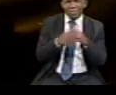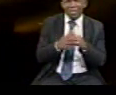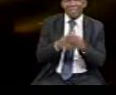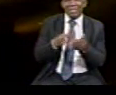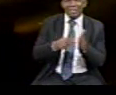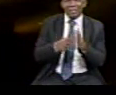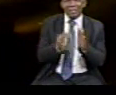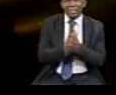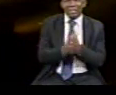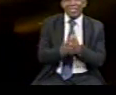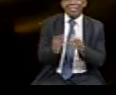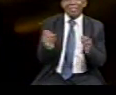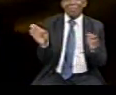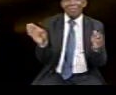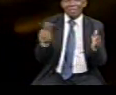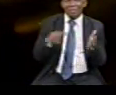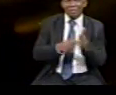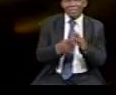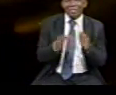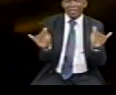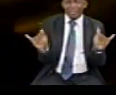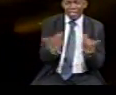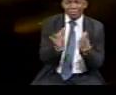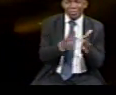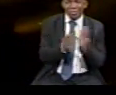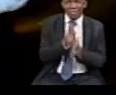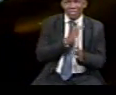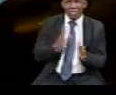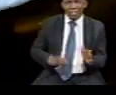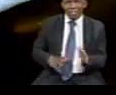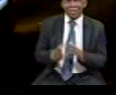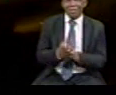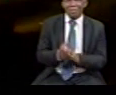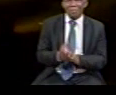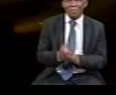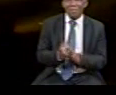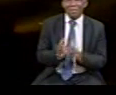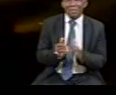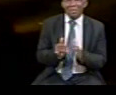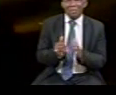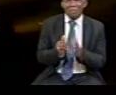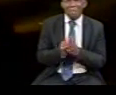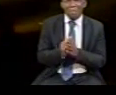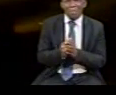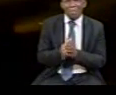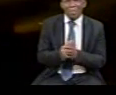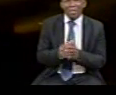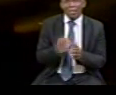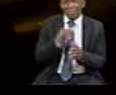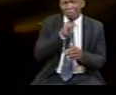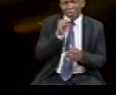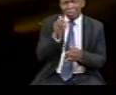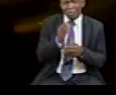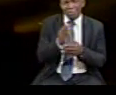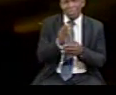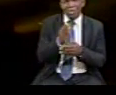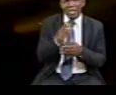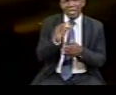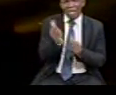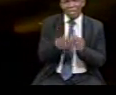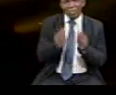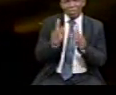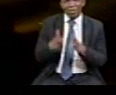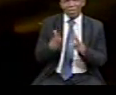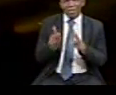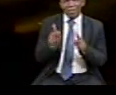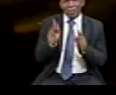just come out from a particular corner of the world and say, here I am Jesus. He's not somebody, a prophet, that will